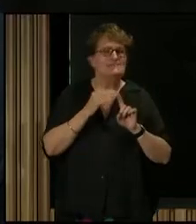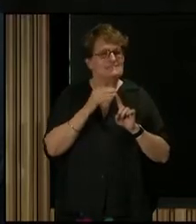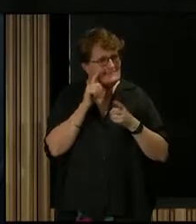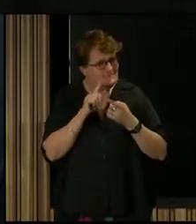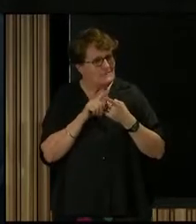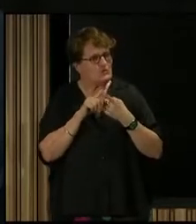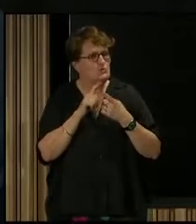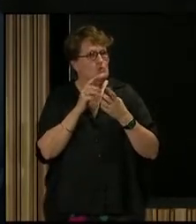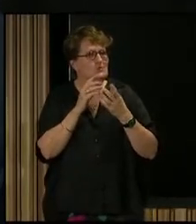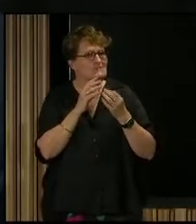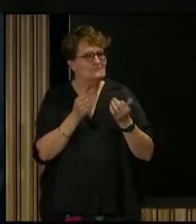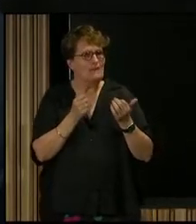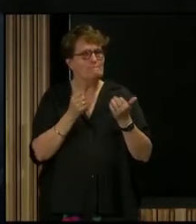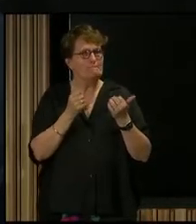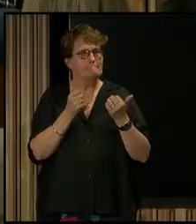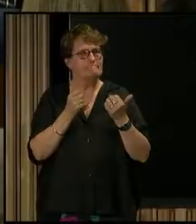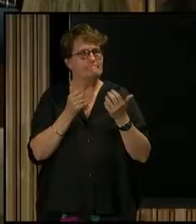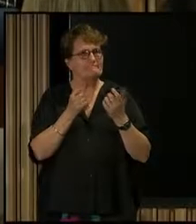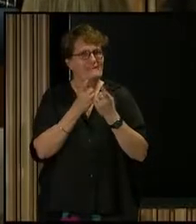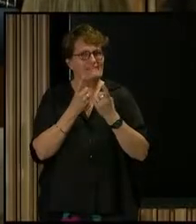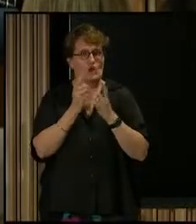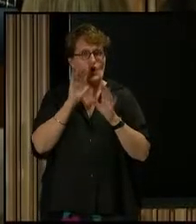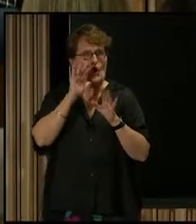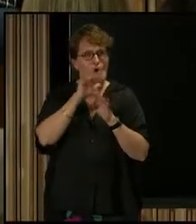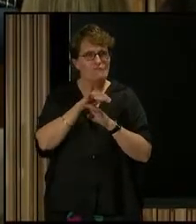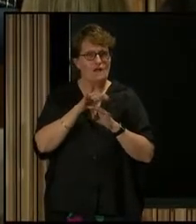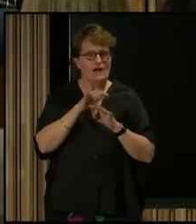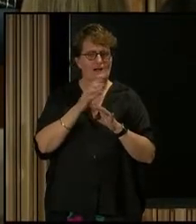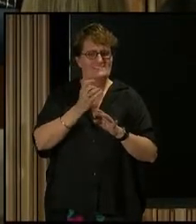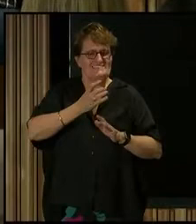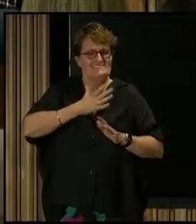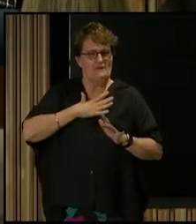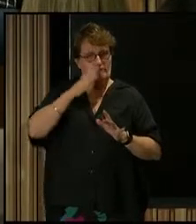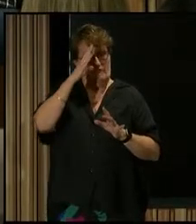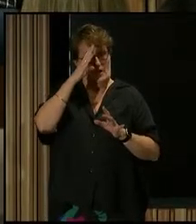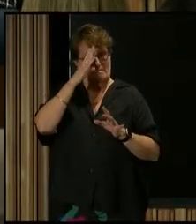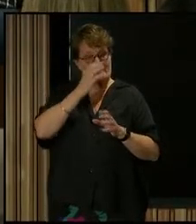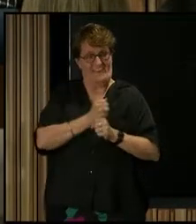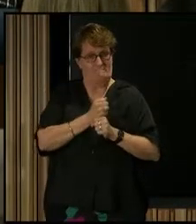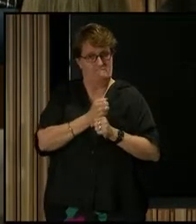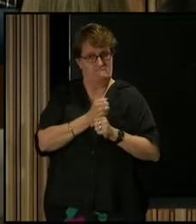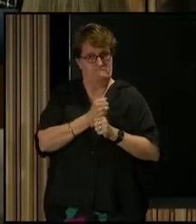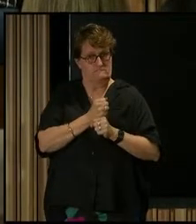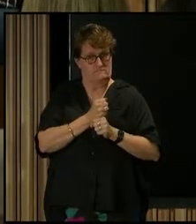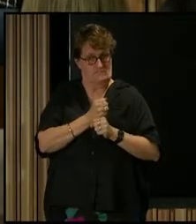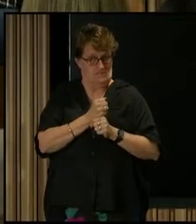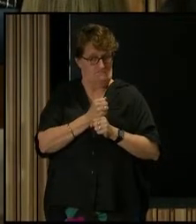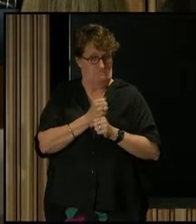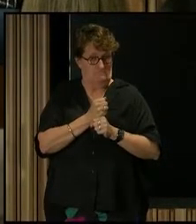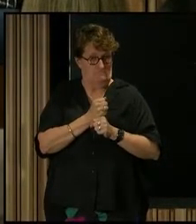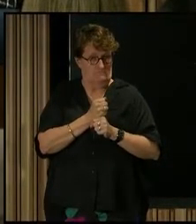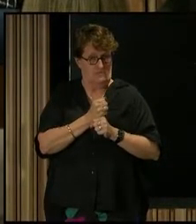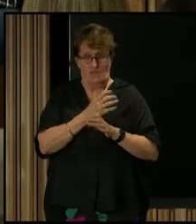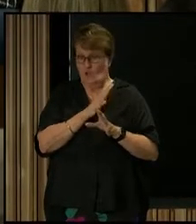of self-belief. I think you do need to believe in your own product, because no one will ever be